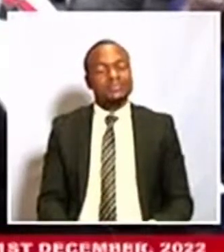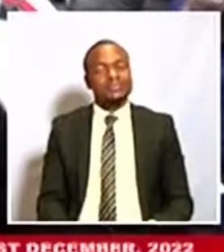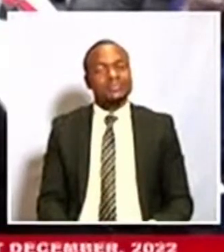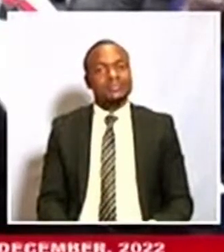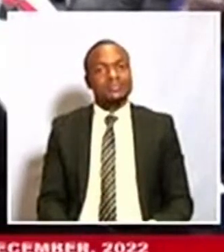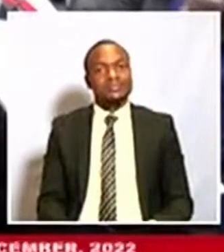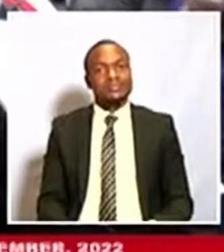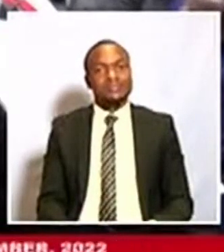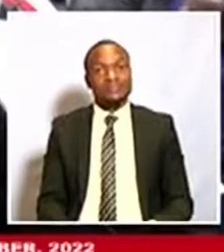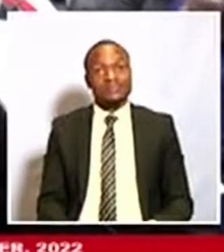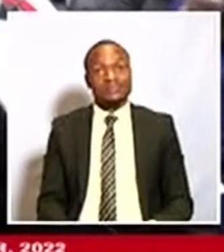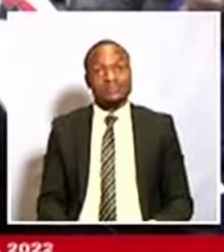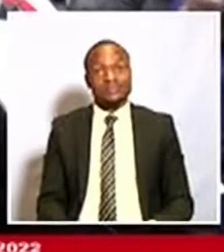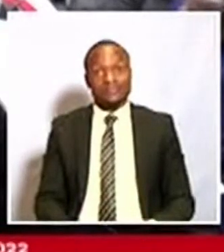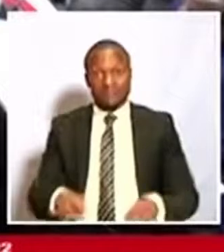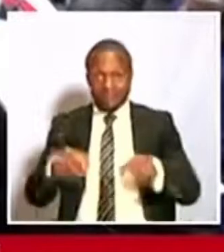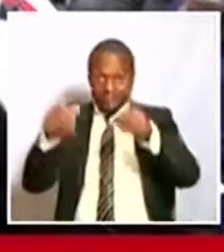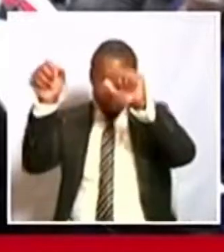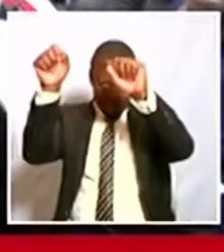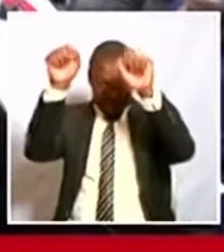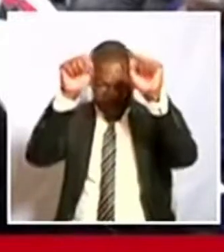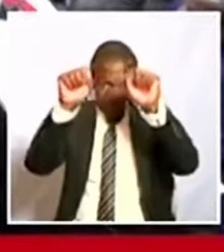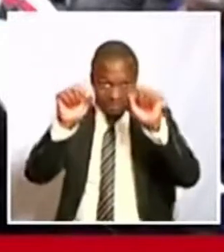the setup of a CDF committee,